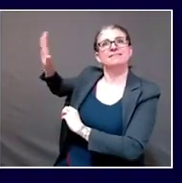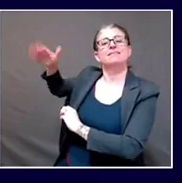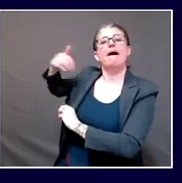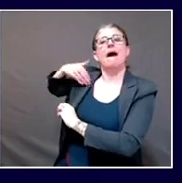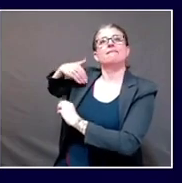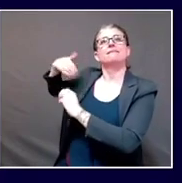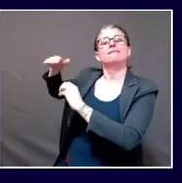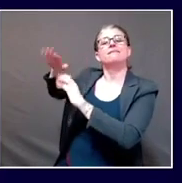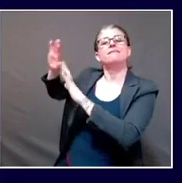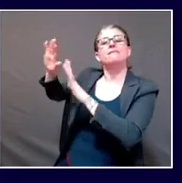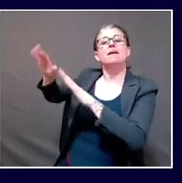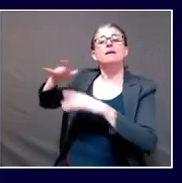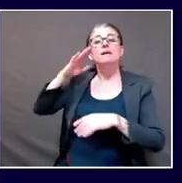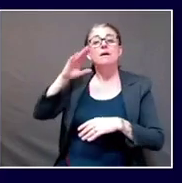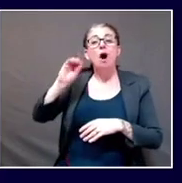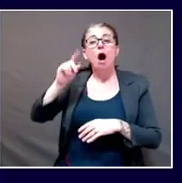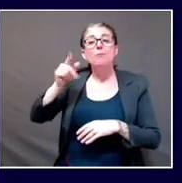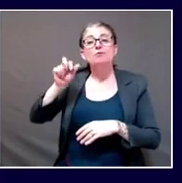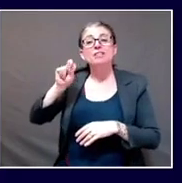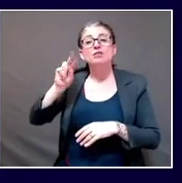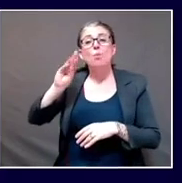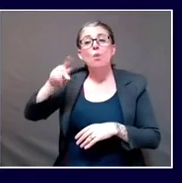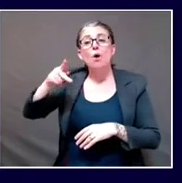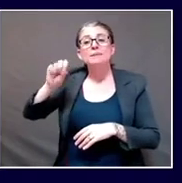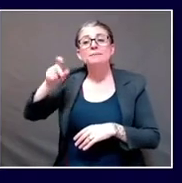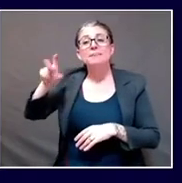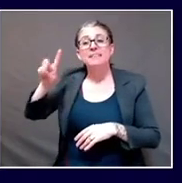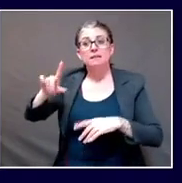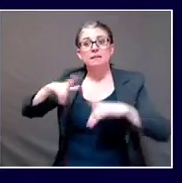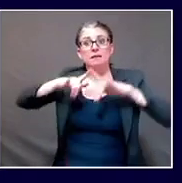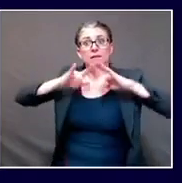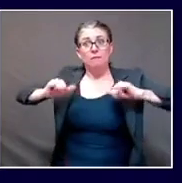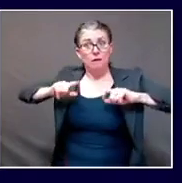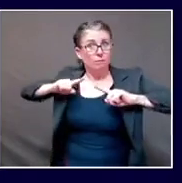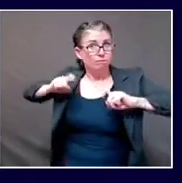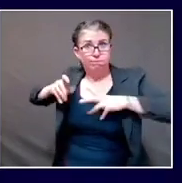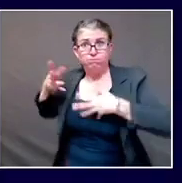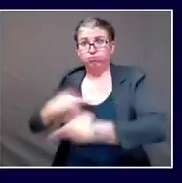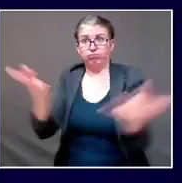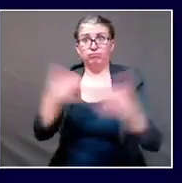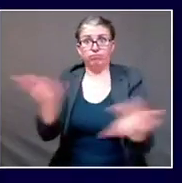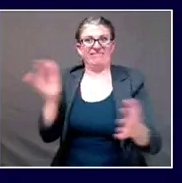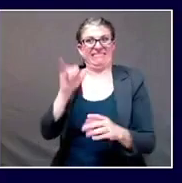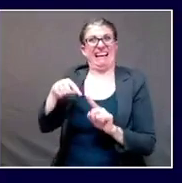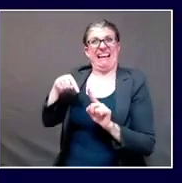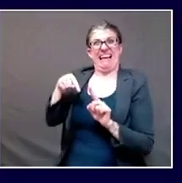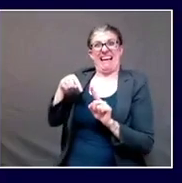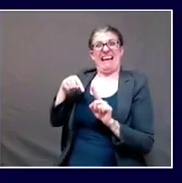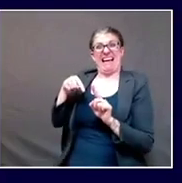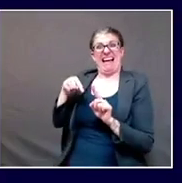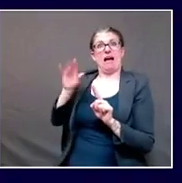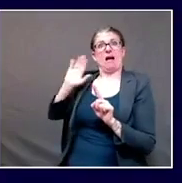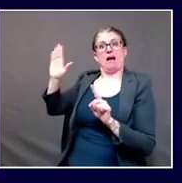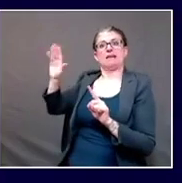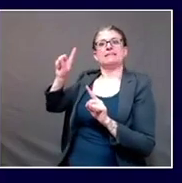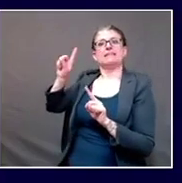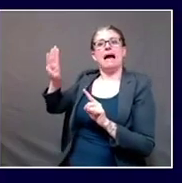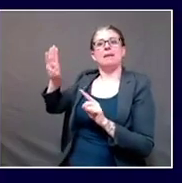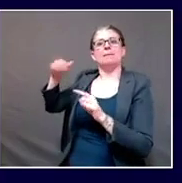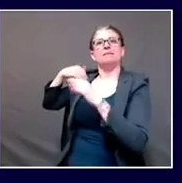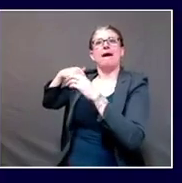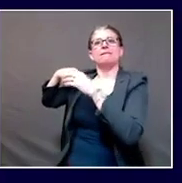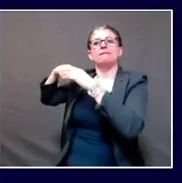is in it is in this database called Tiberius where our allocations are given to us. And then we place orders